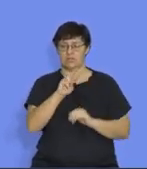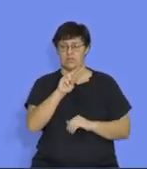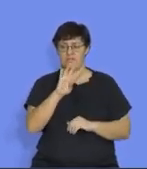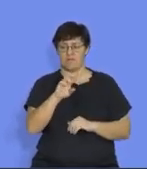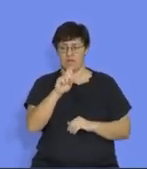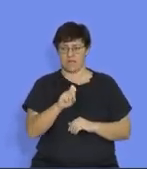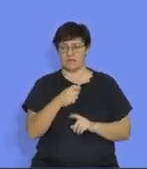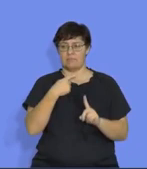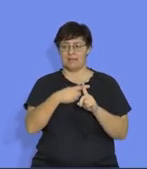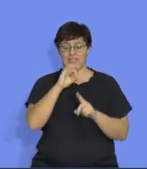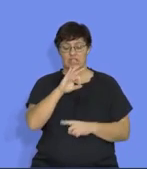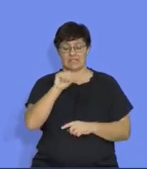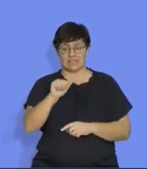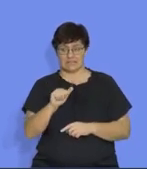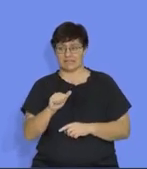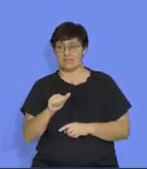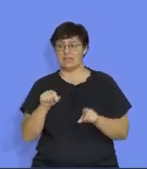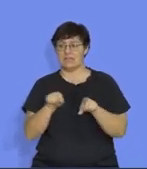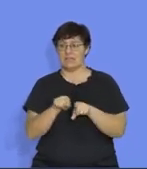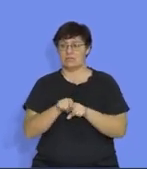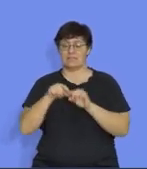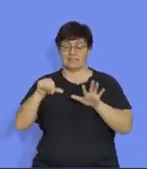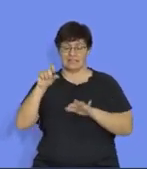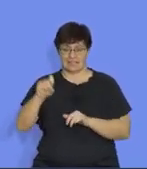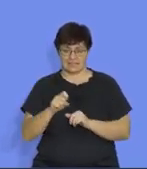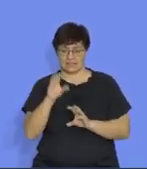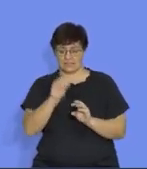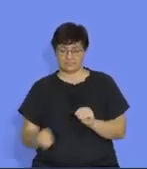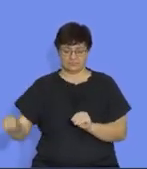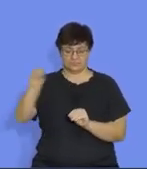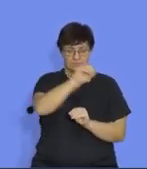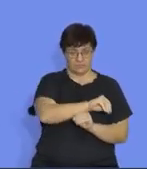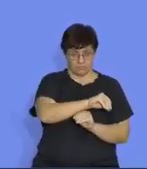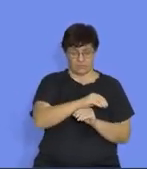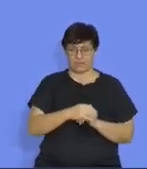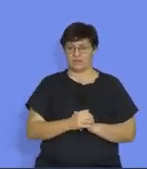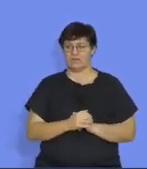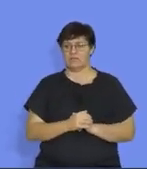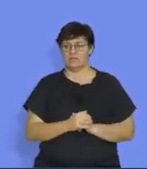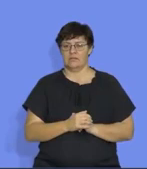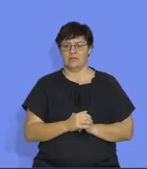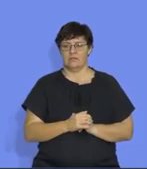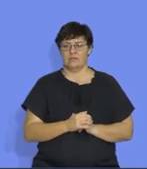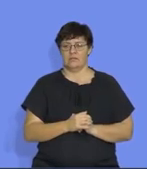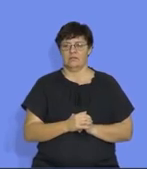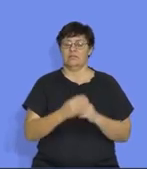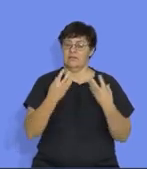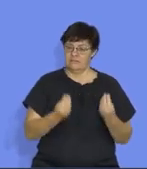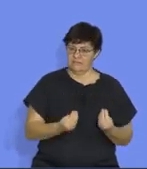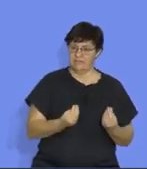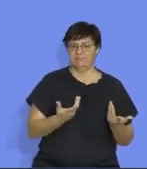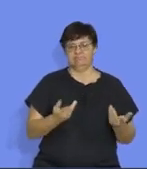is equal to 16x. I'm now going to move the 16x over to the left-hand side, so I'm going to